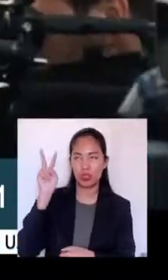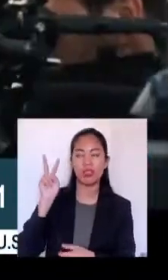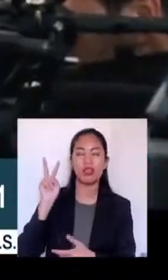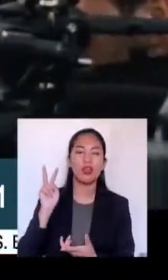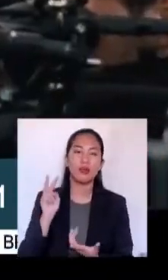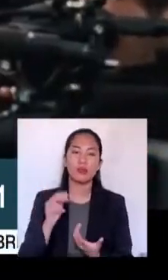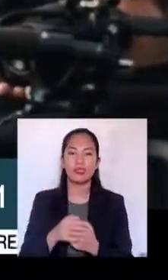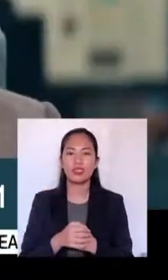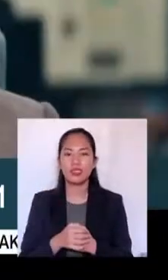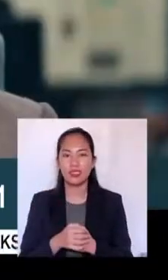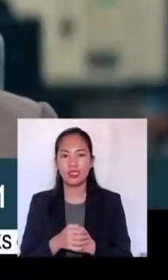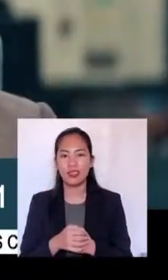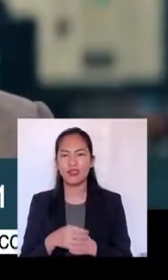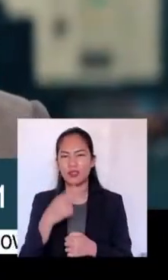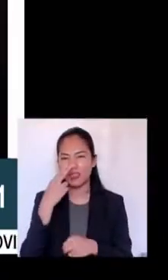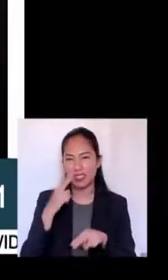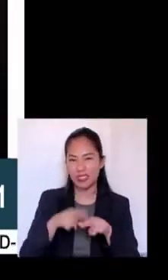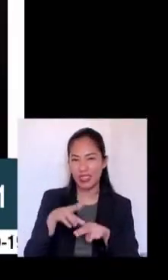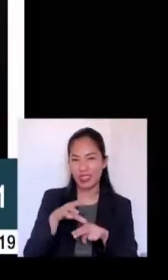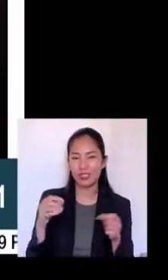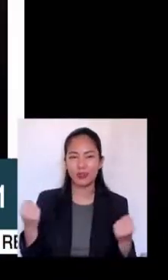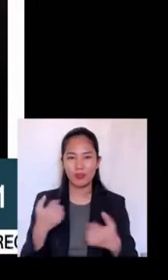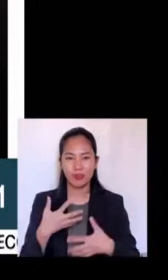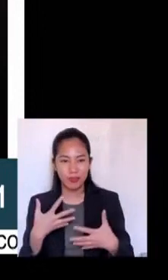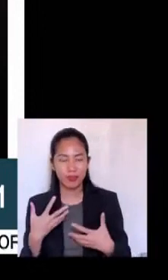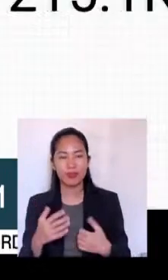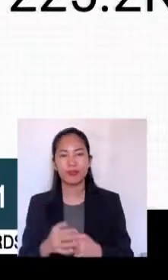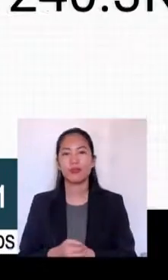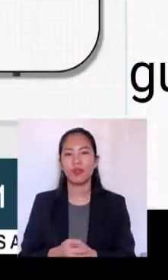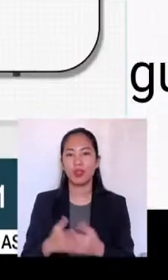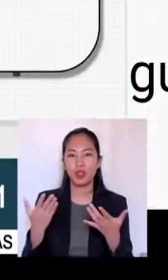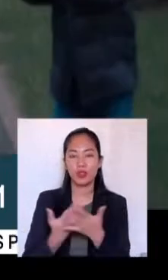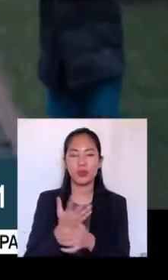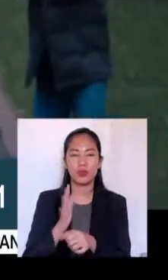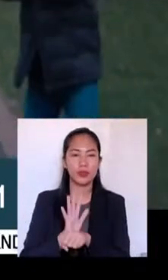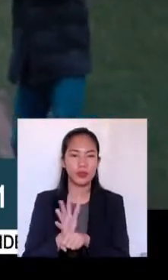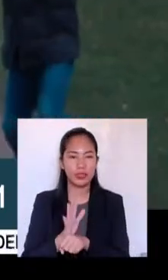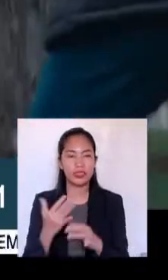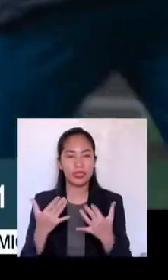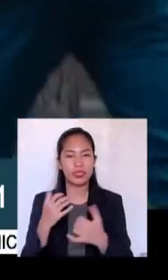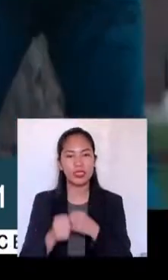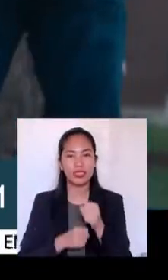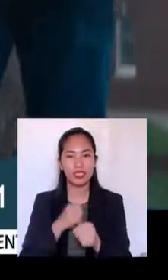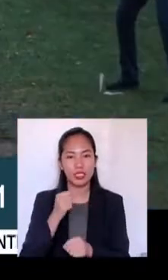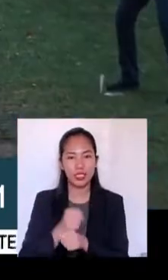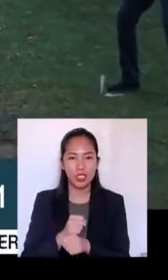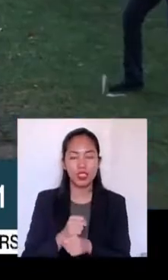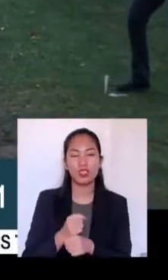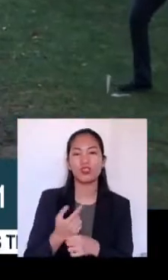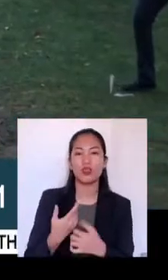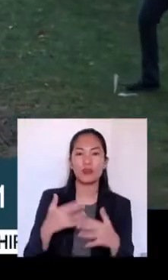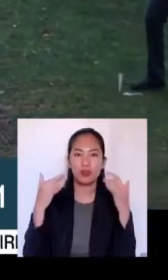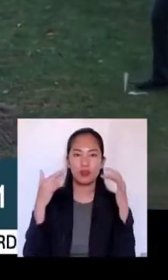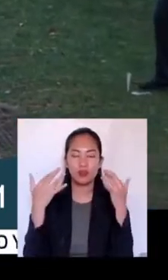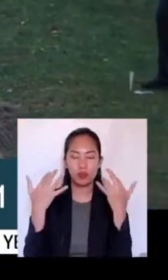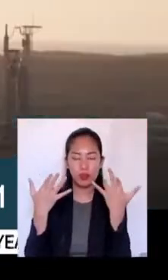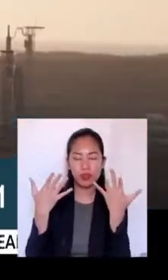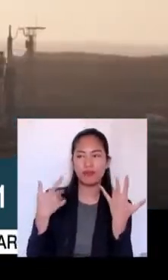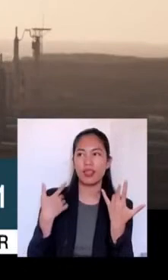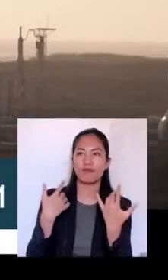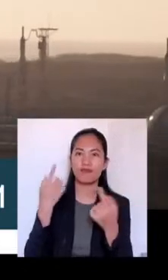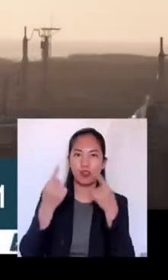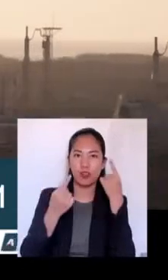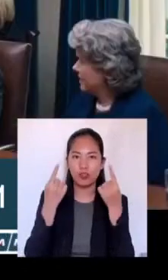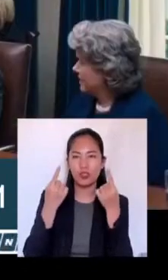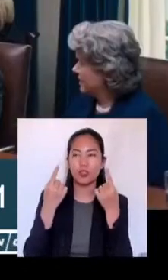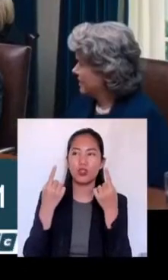scary. One of the most polarizing films of the year forces viewers to confront their own fears. Adam McKay makes his